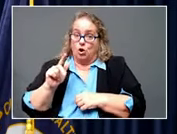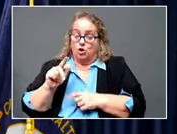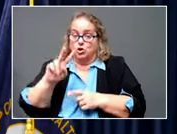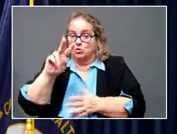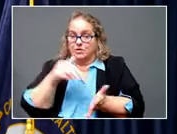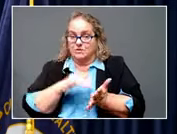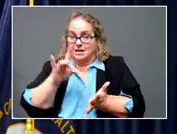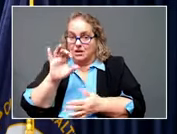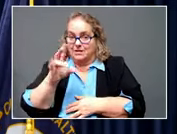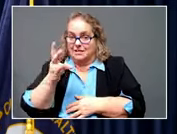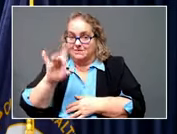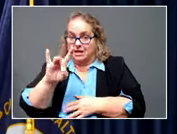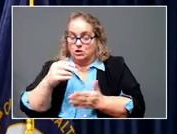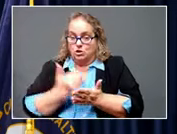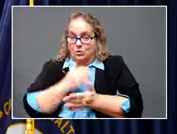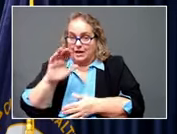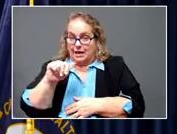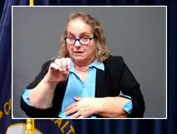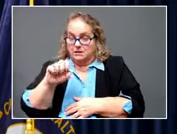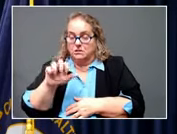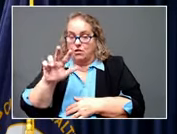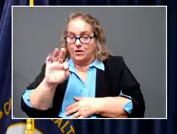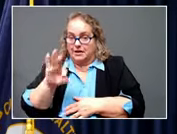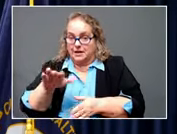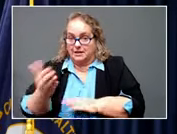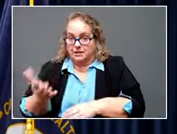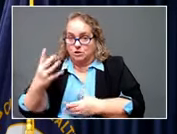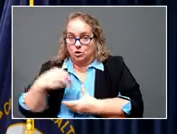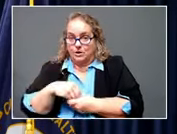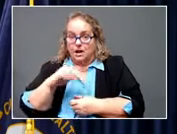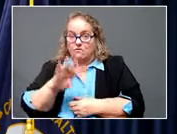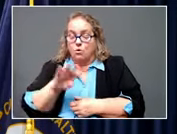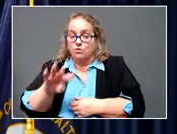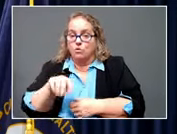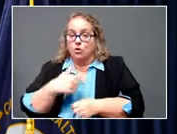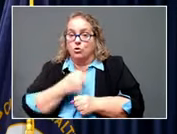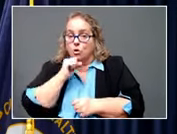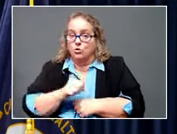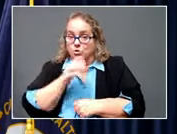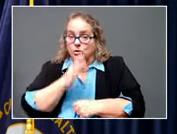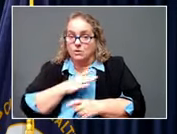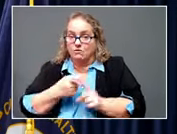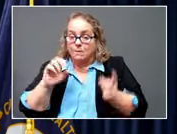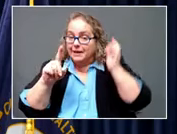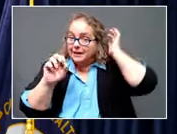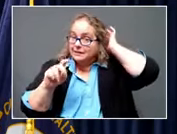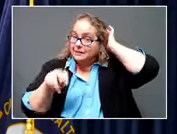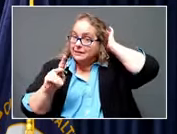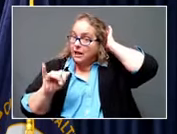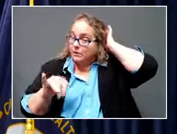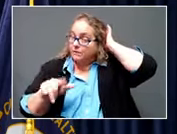2,878 new cases, 39 deaths, including a 44-year-old woman from Kenton County. 24th,